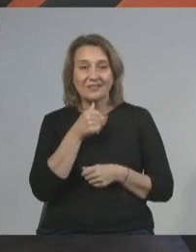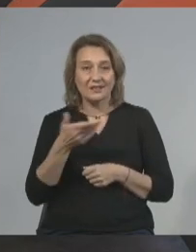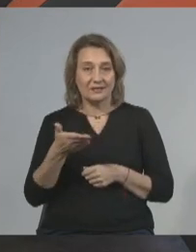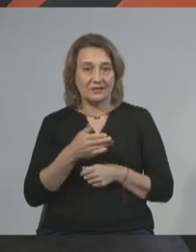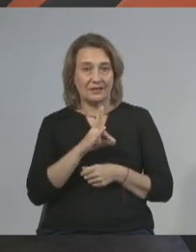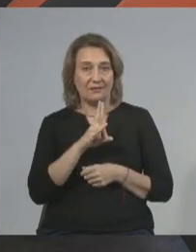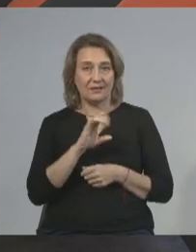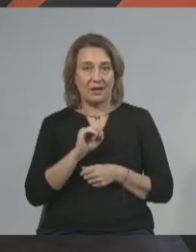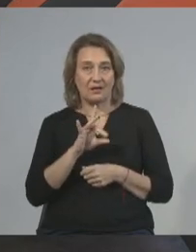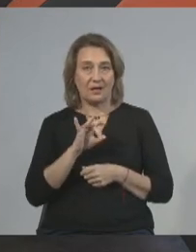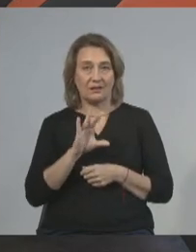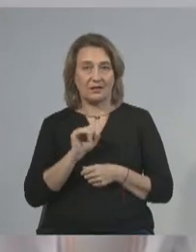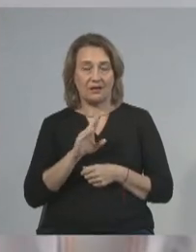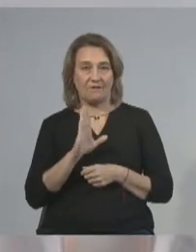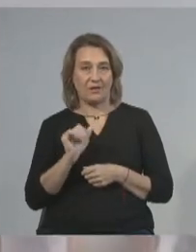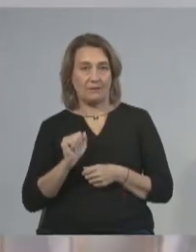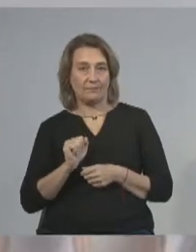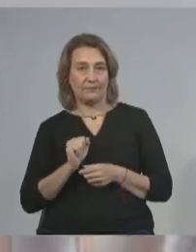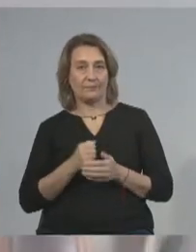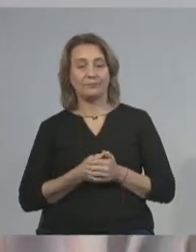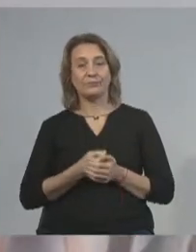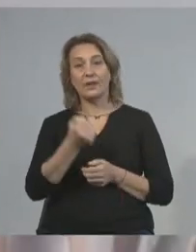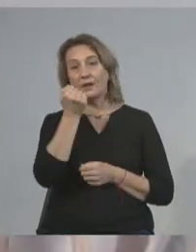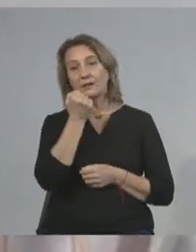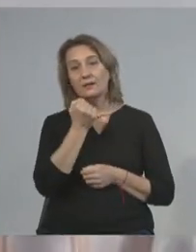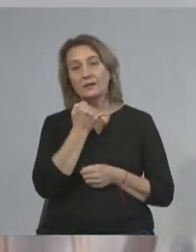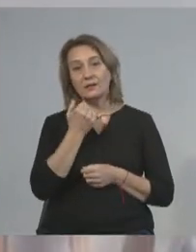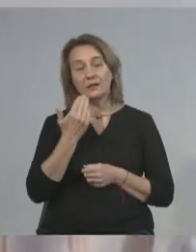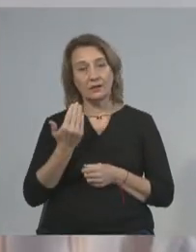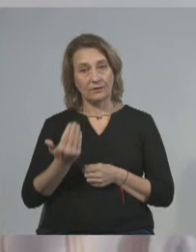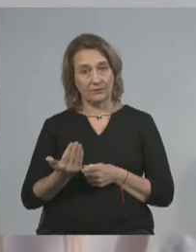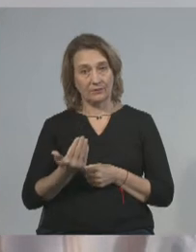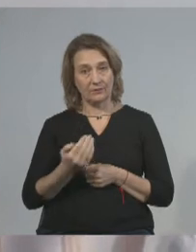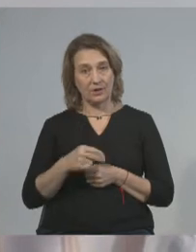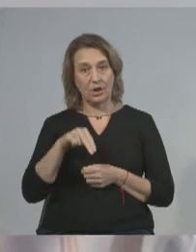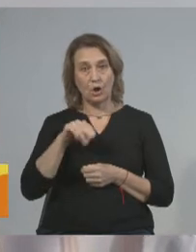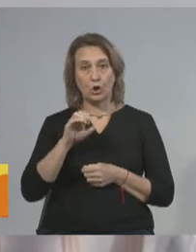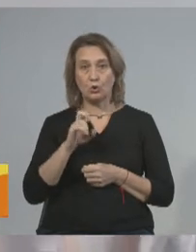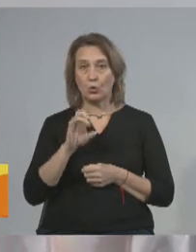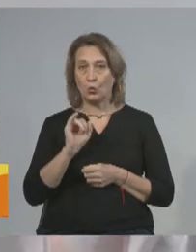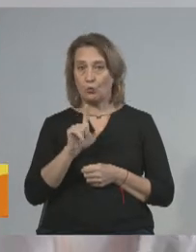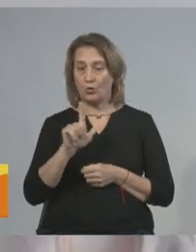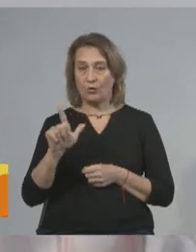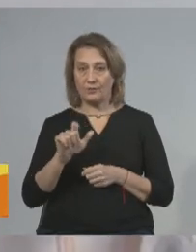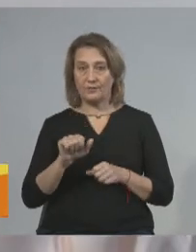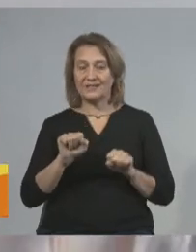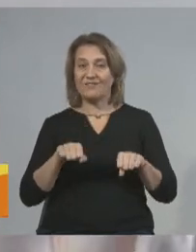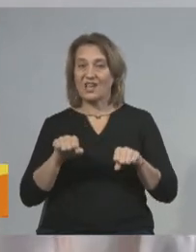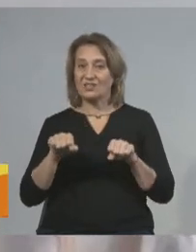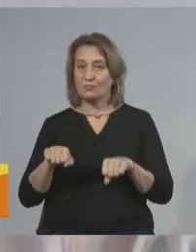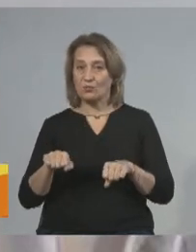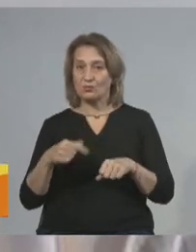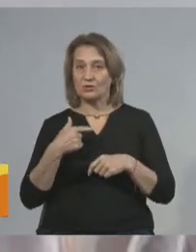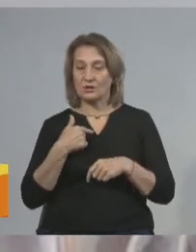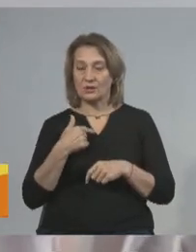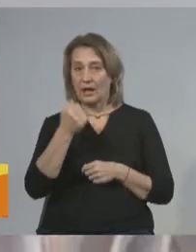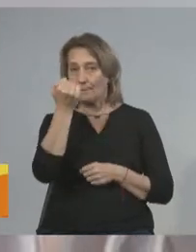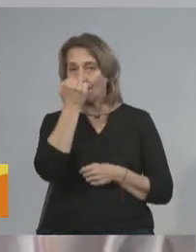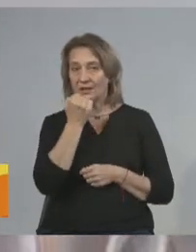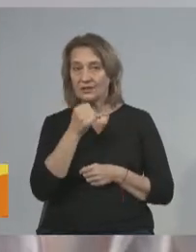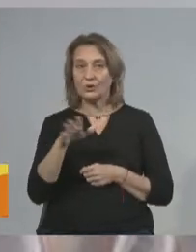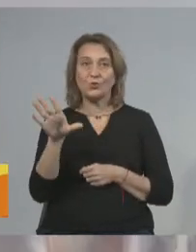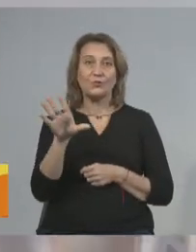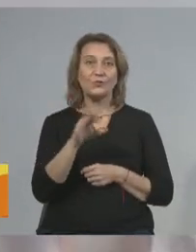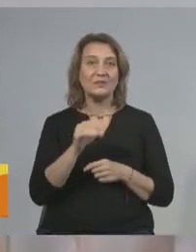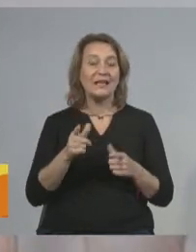and what is the secret behind the efficiency of these narratives thanks so much lebron for the opportunity to talk